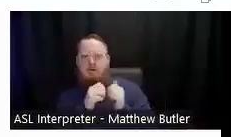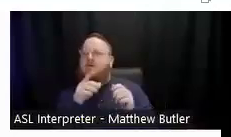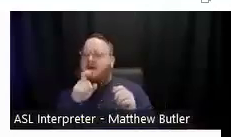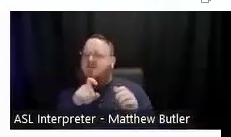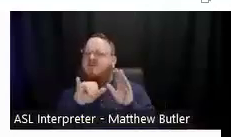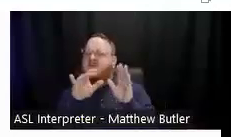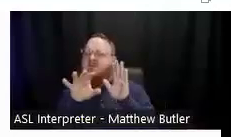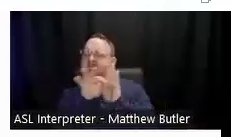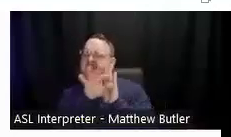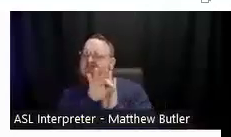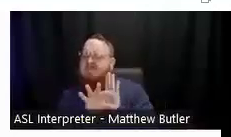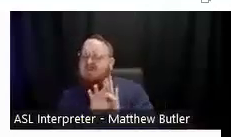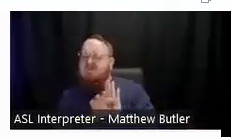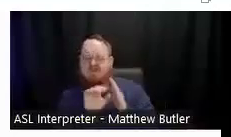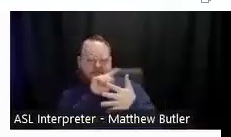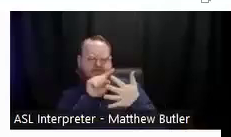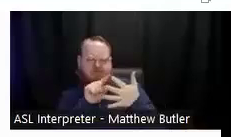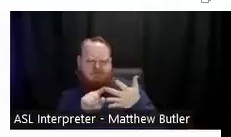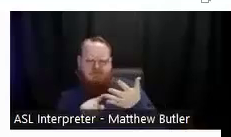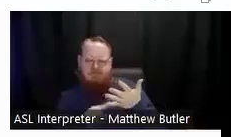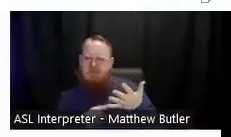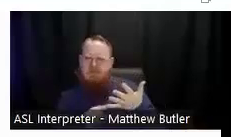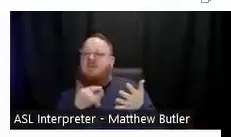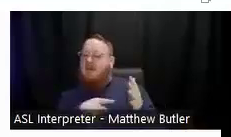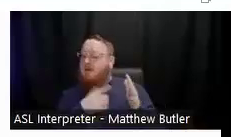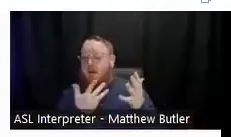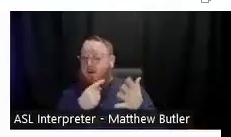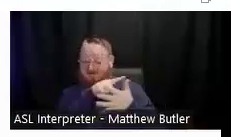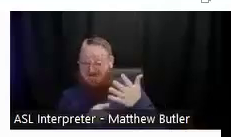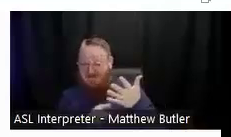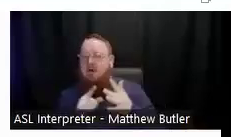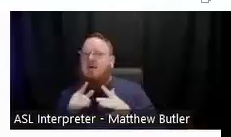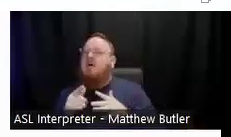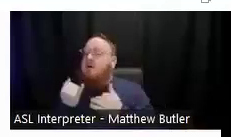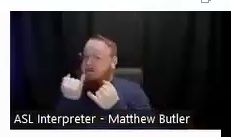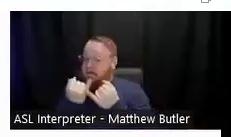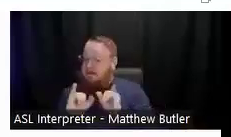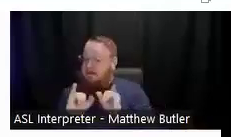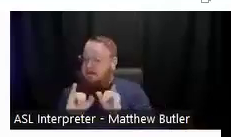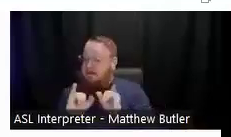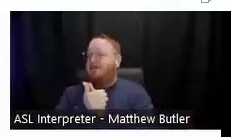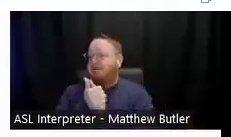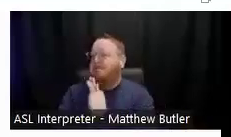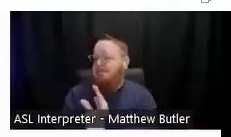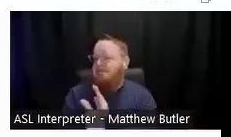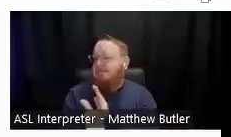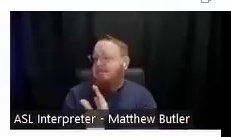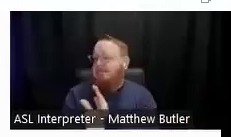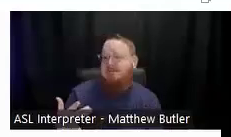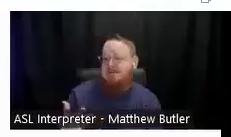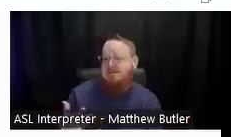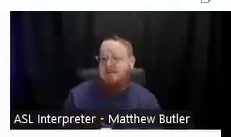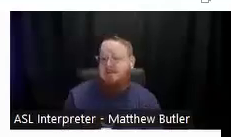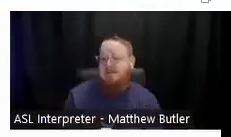And those are often independent living skills of some sort. So those